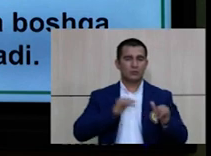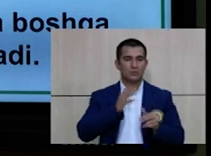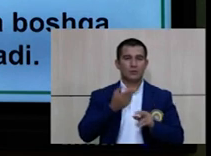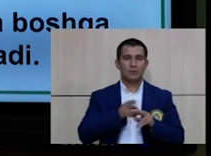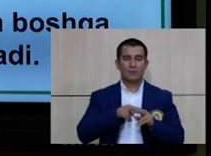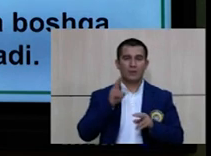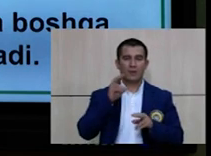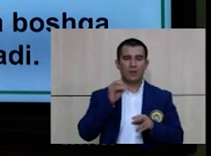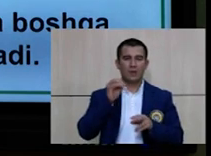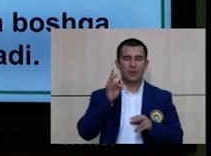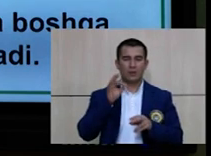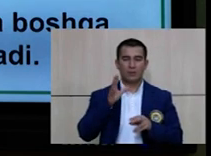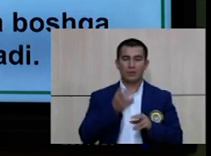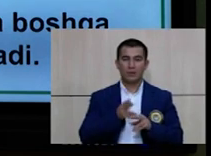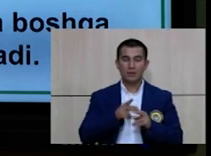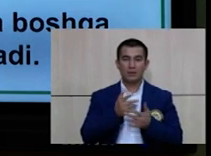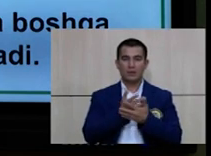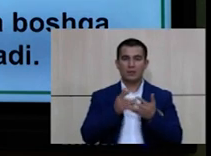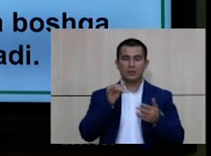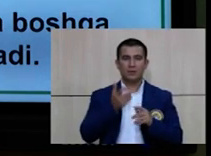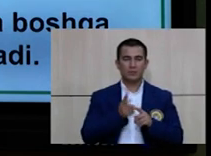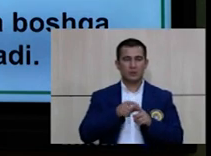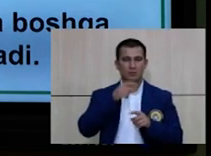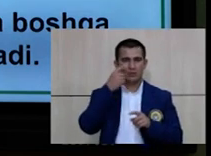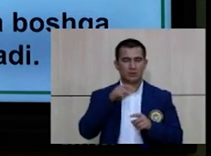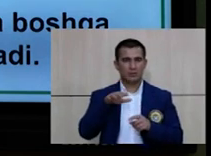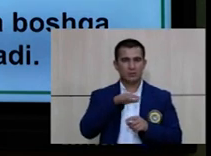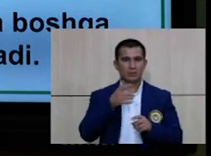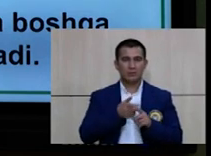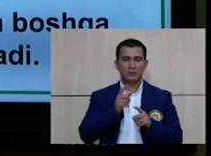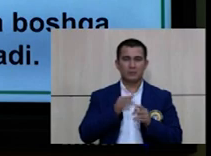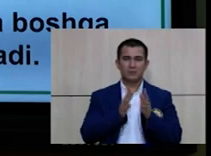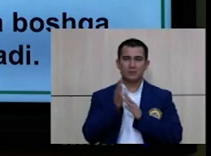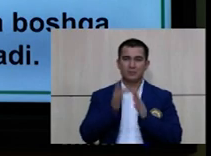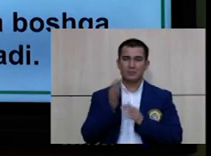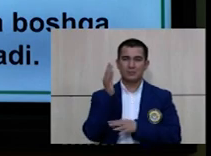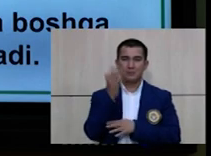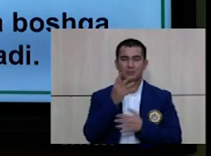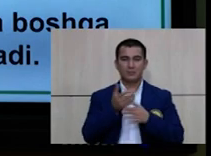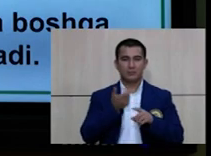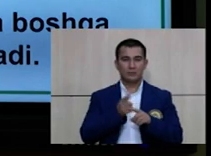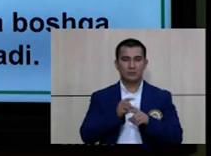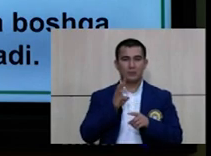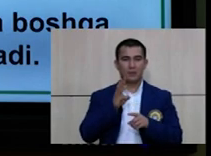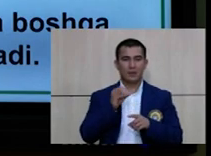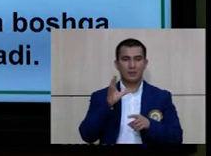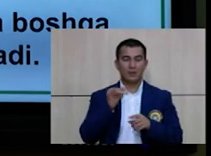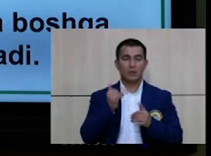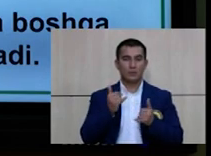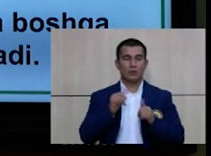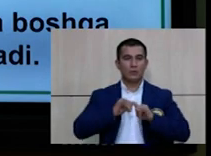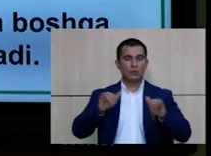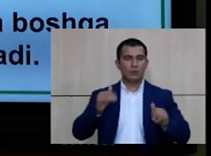denov subtropik o'simliklar maskanida issiq mamlakatlarda o'suvchi daraxt va mevalar yetishtirilmoqda.